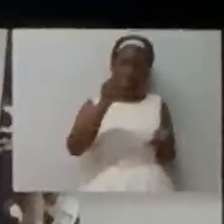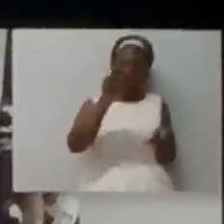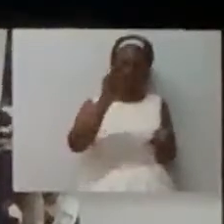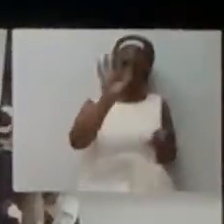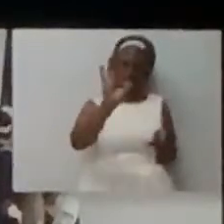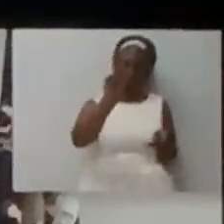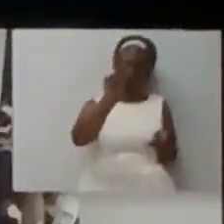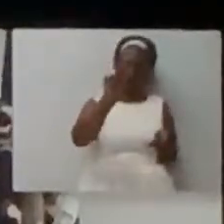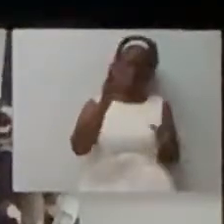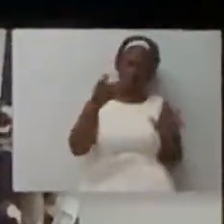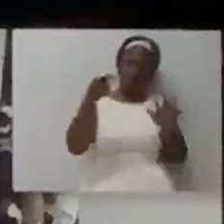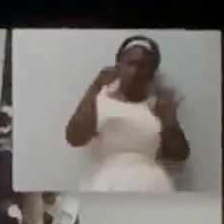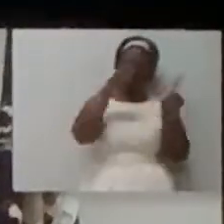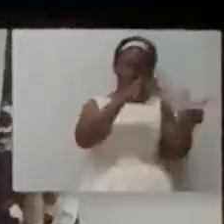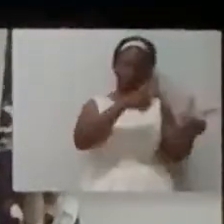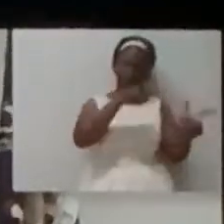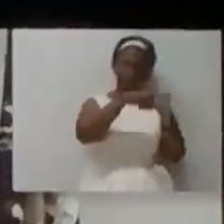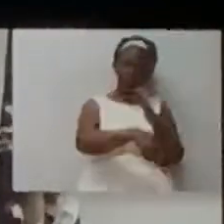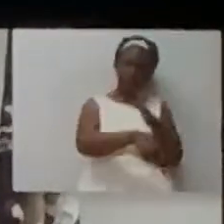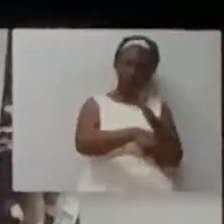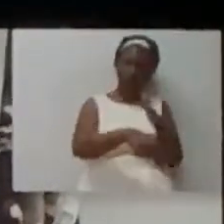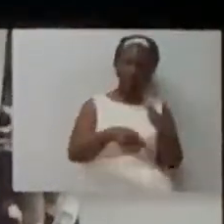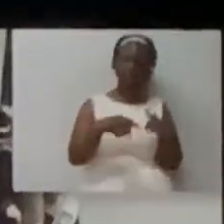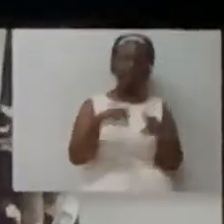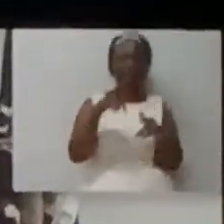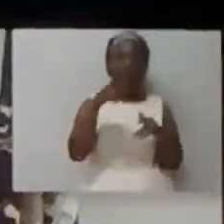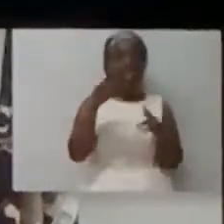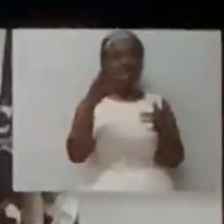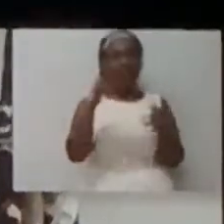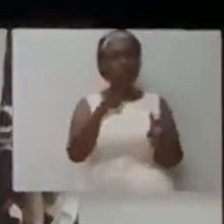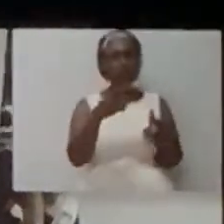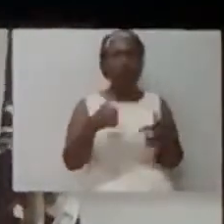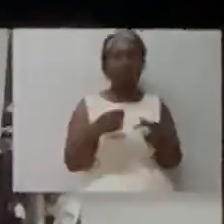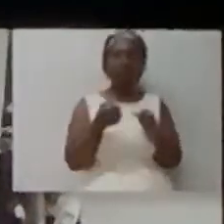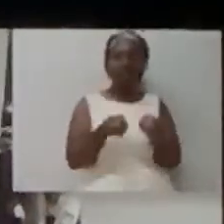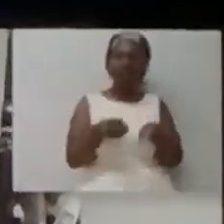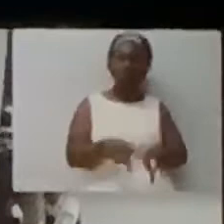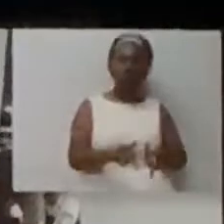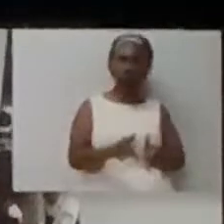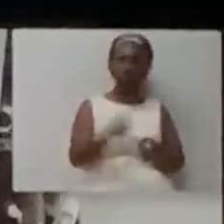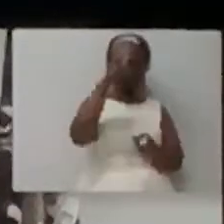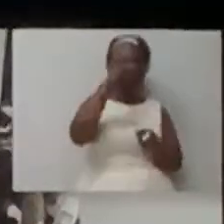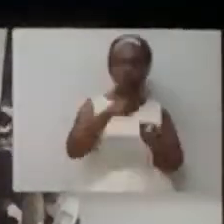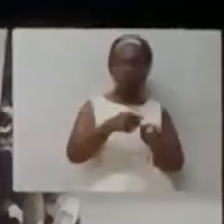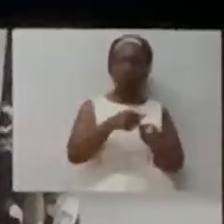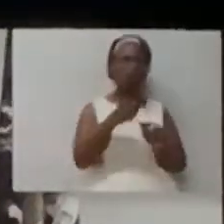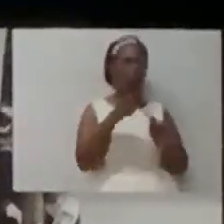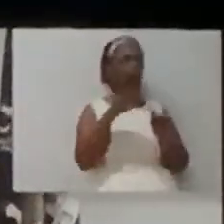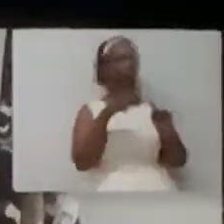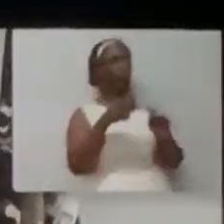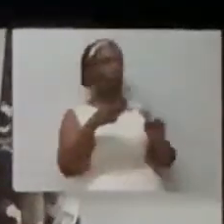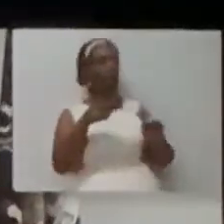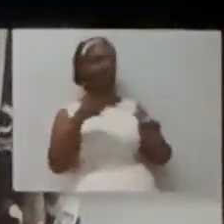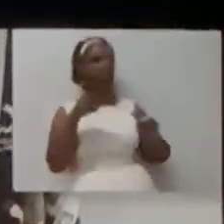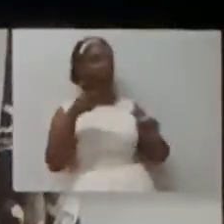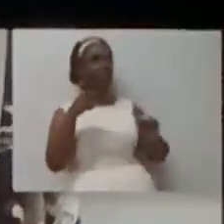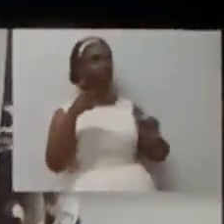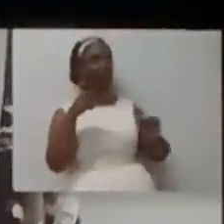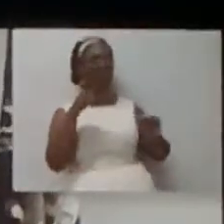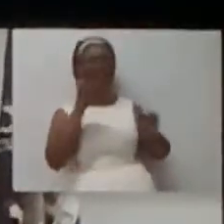during 9/11. You may have the opportunity to have an I remember exactly where I was when